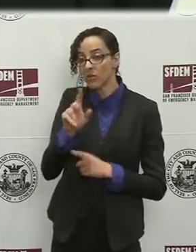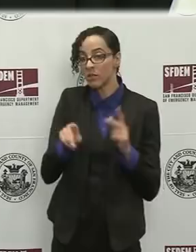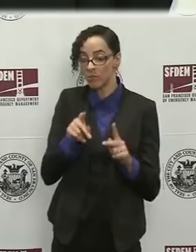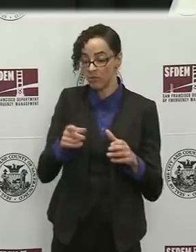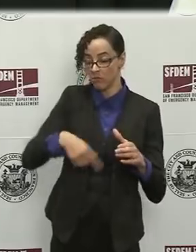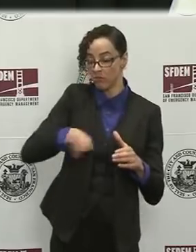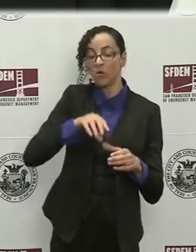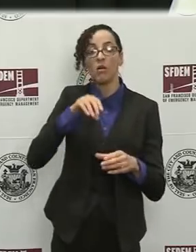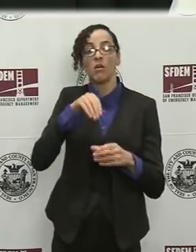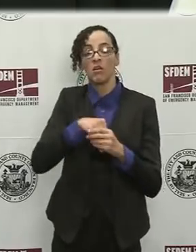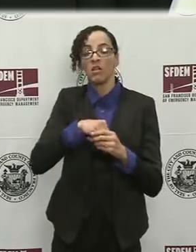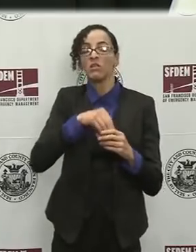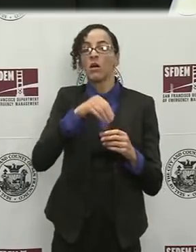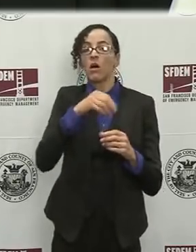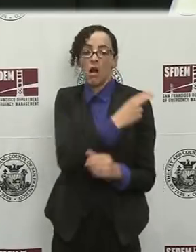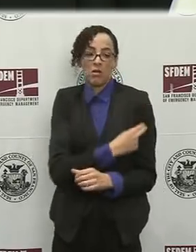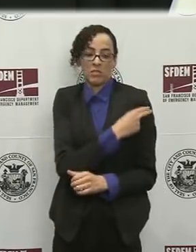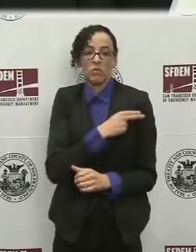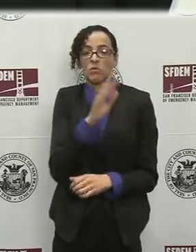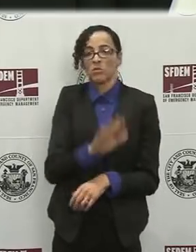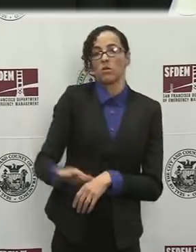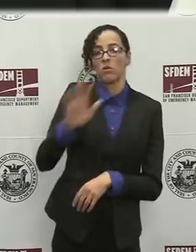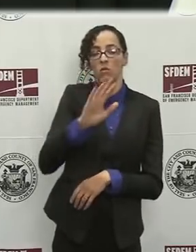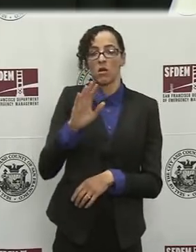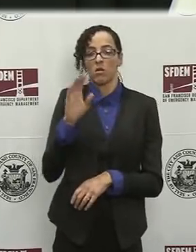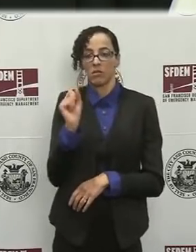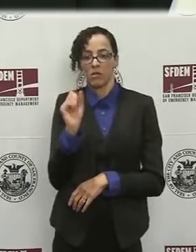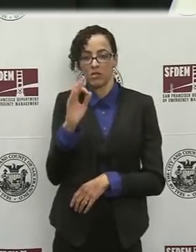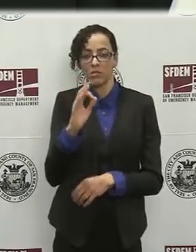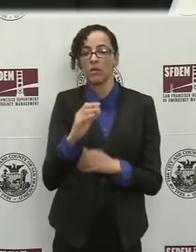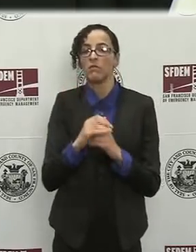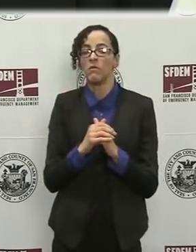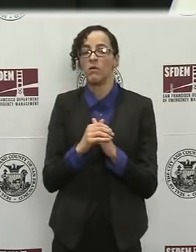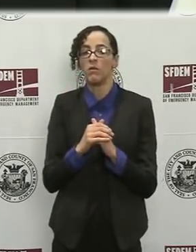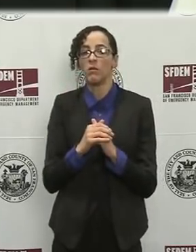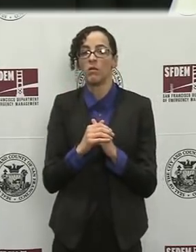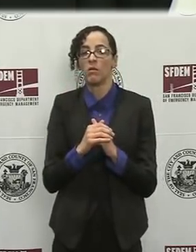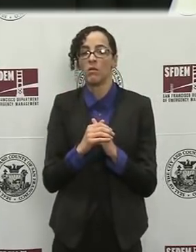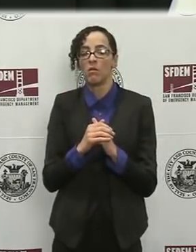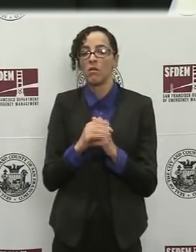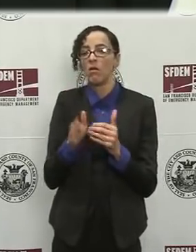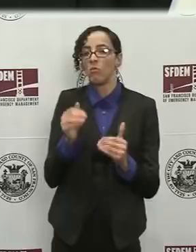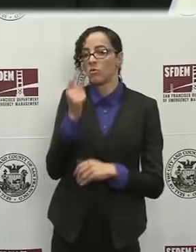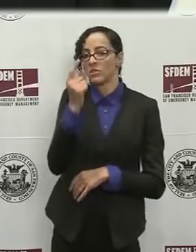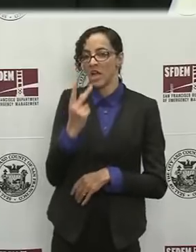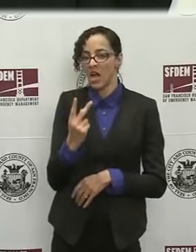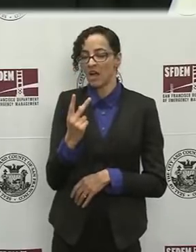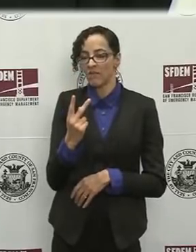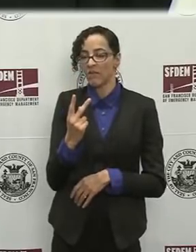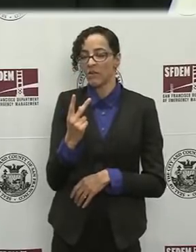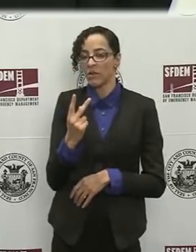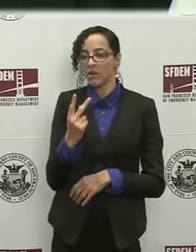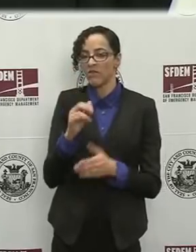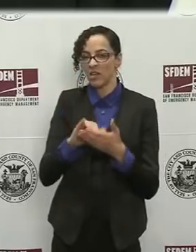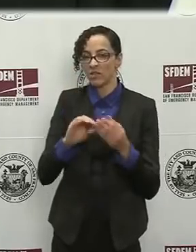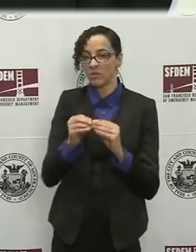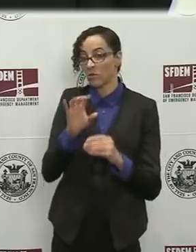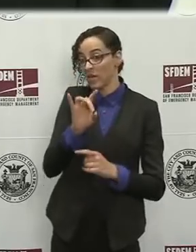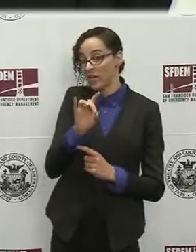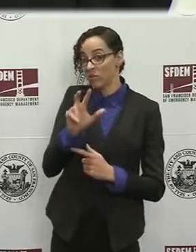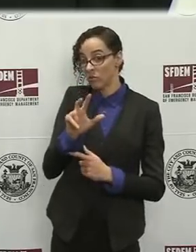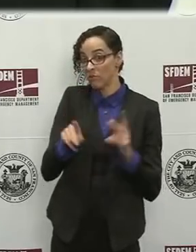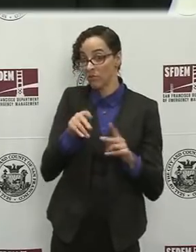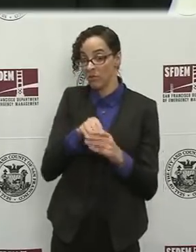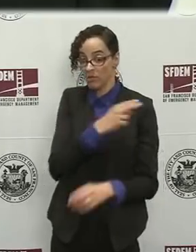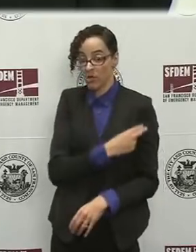city, and nearly half of those 83 are in the intensive care units.